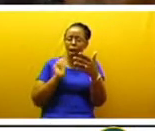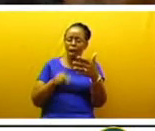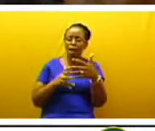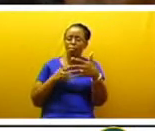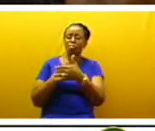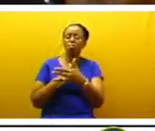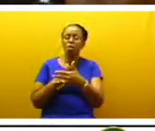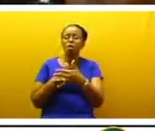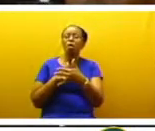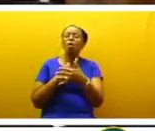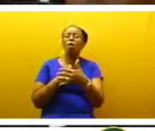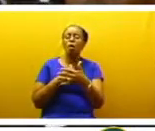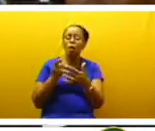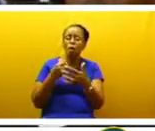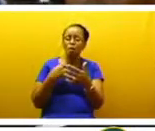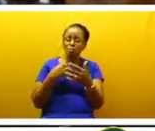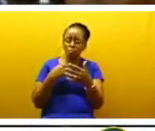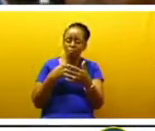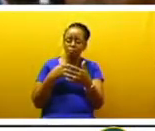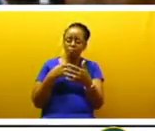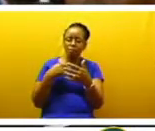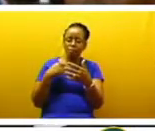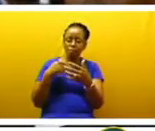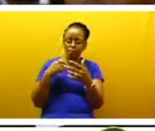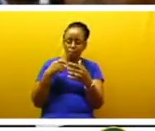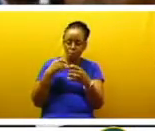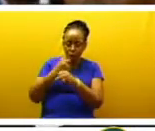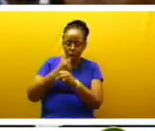aims of the commission.